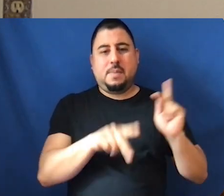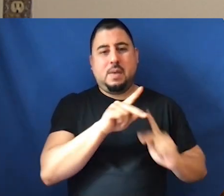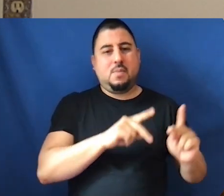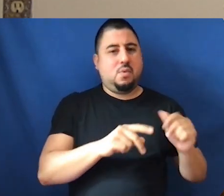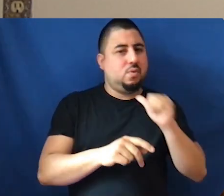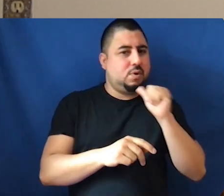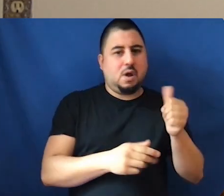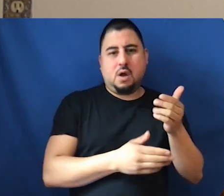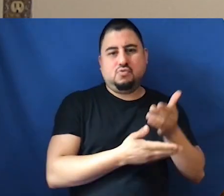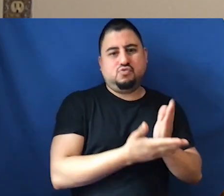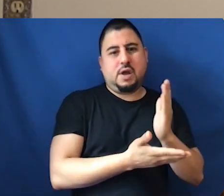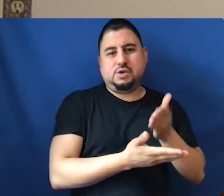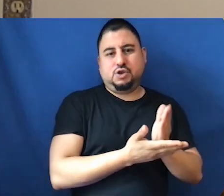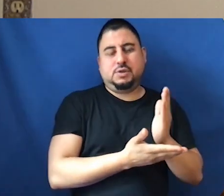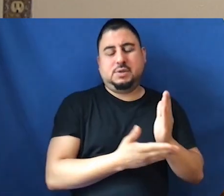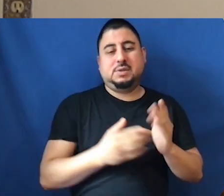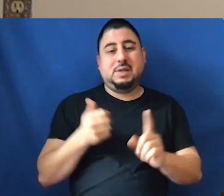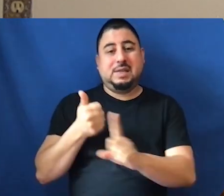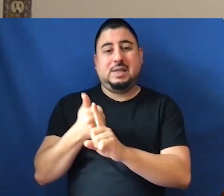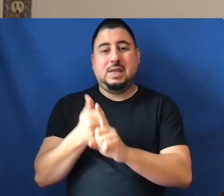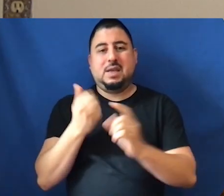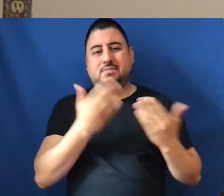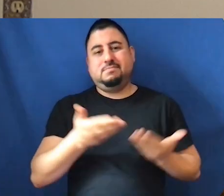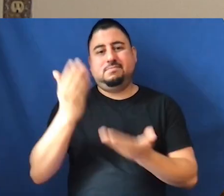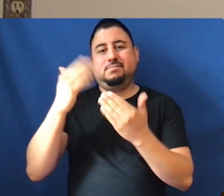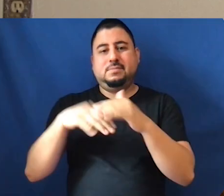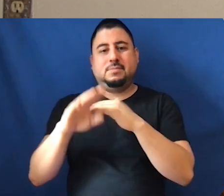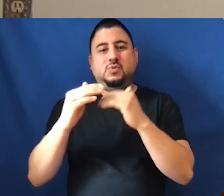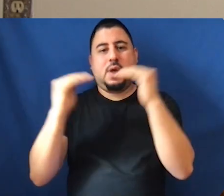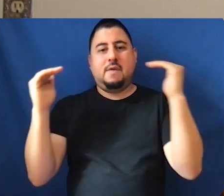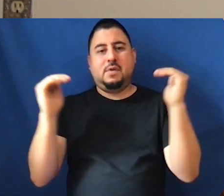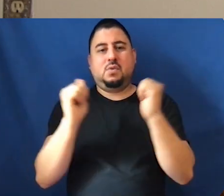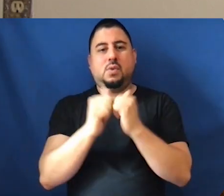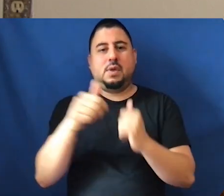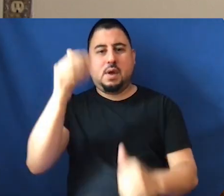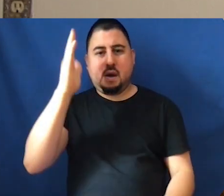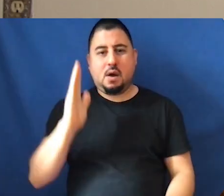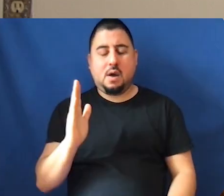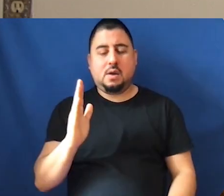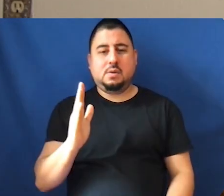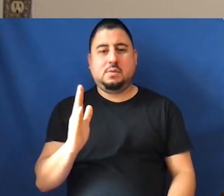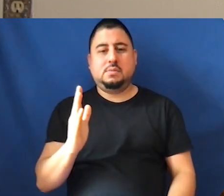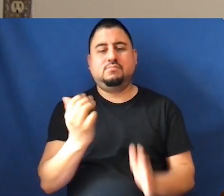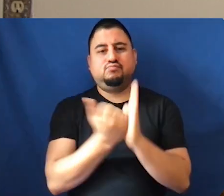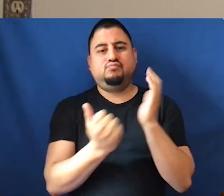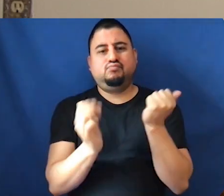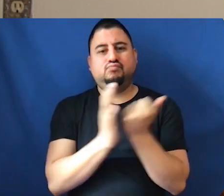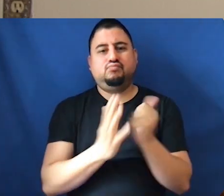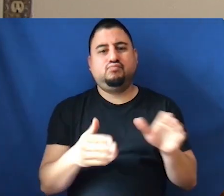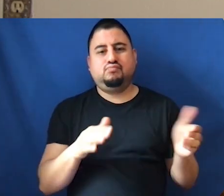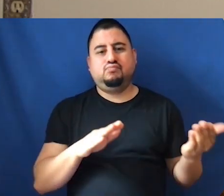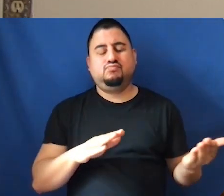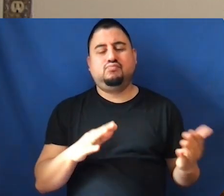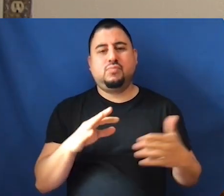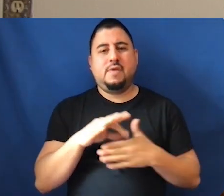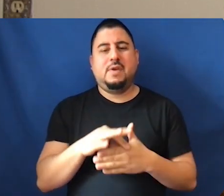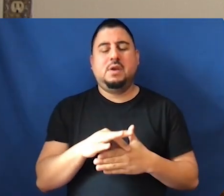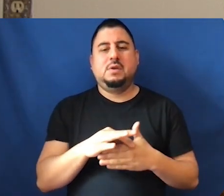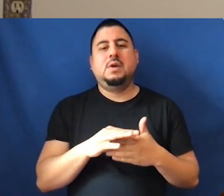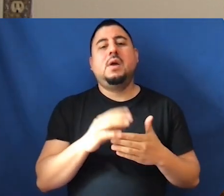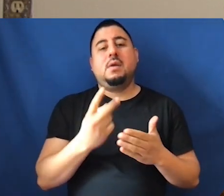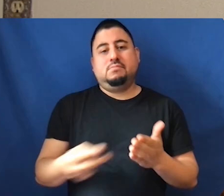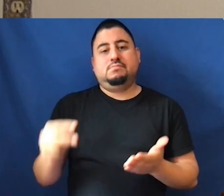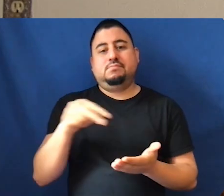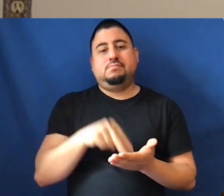unrighteous, that he might lead you to God. Put to death in the flesh, he was brought